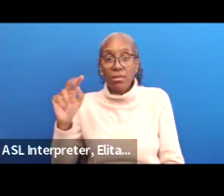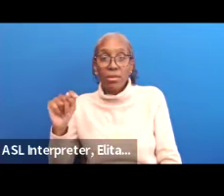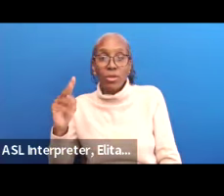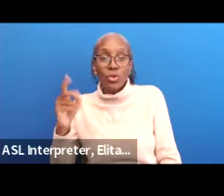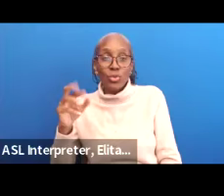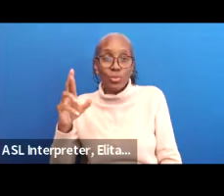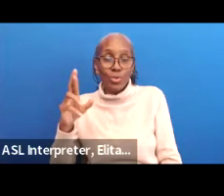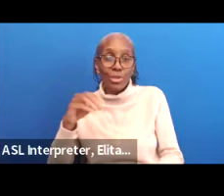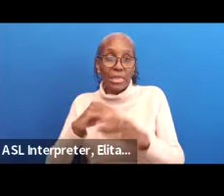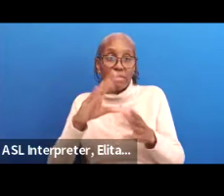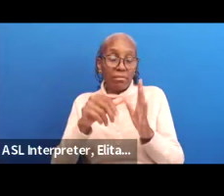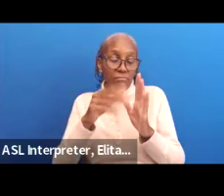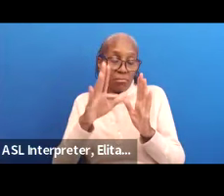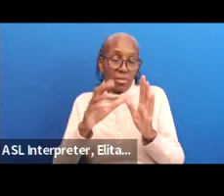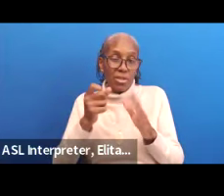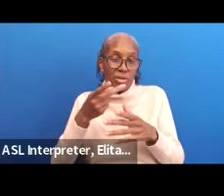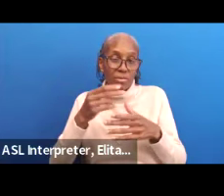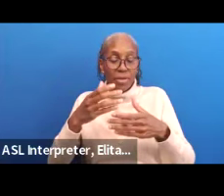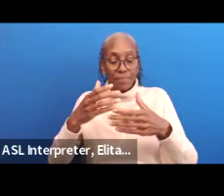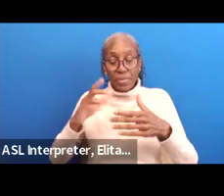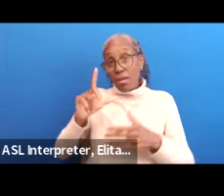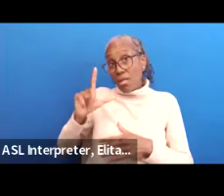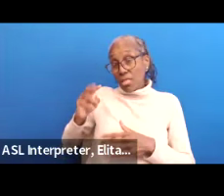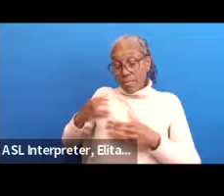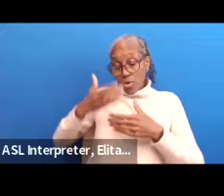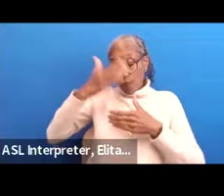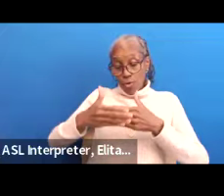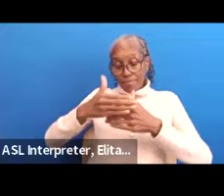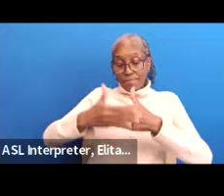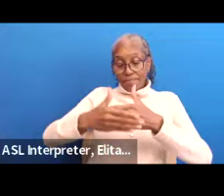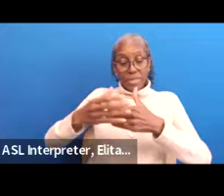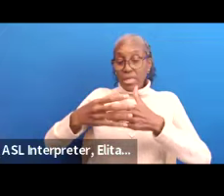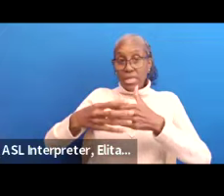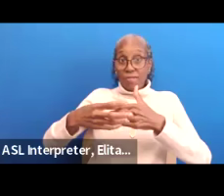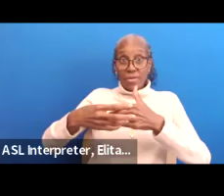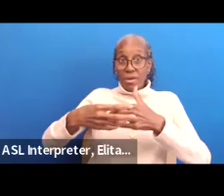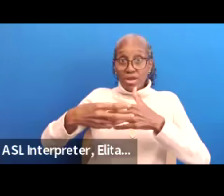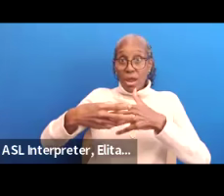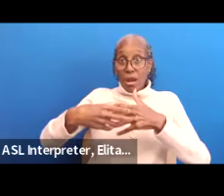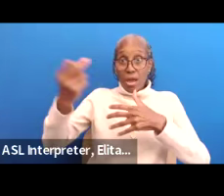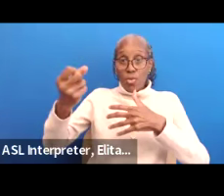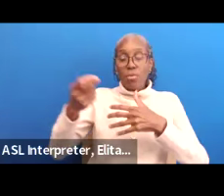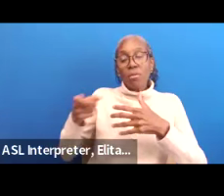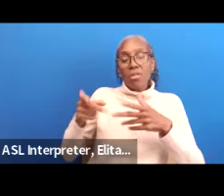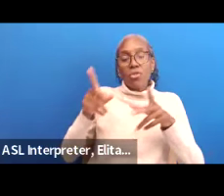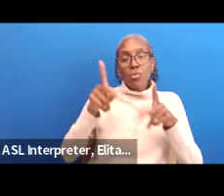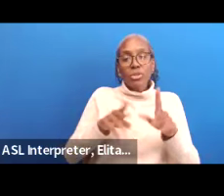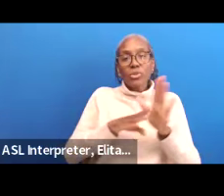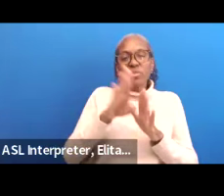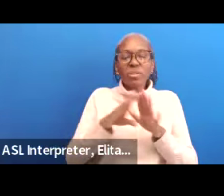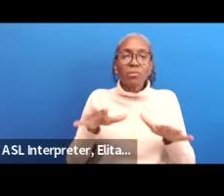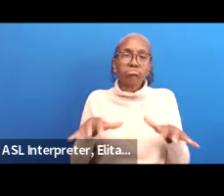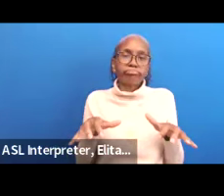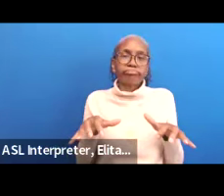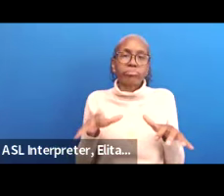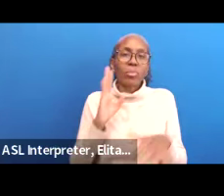was in the front of the lumbar spine. And if we didn't take it out, they would have developed